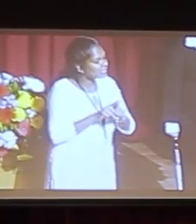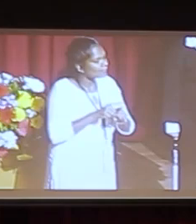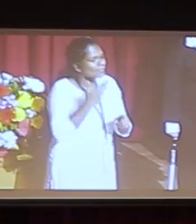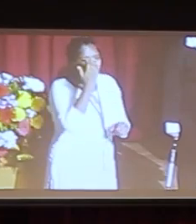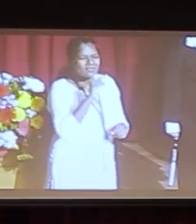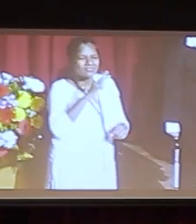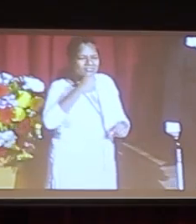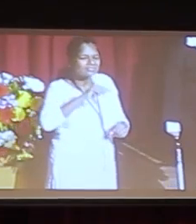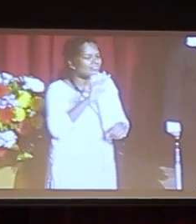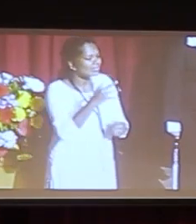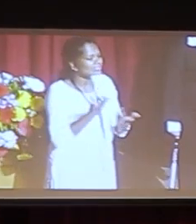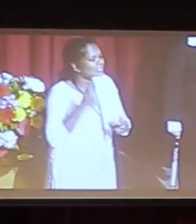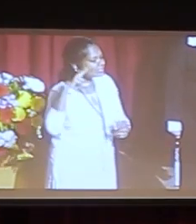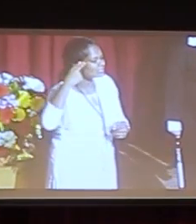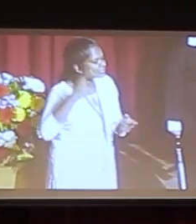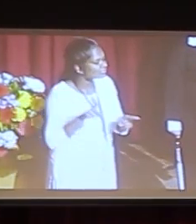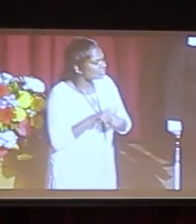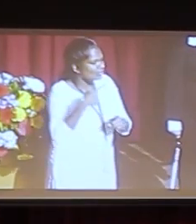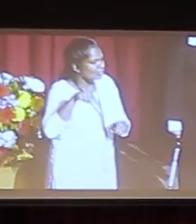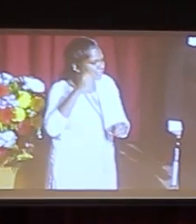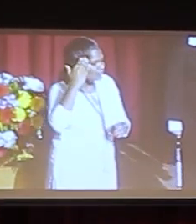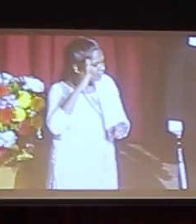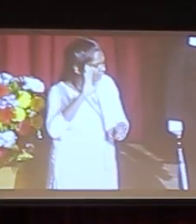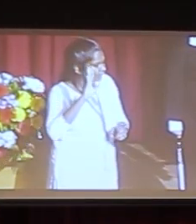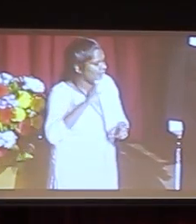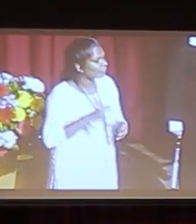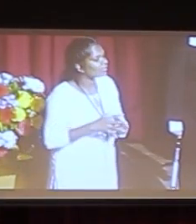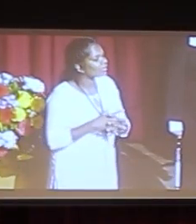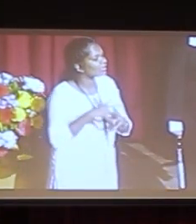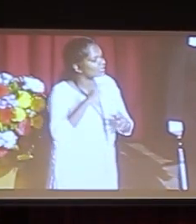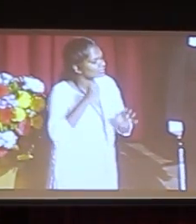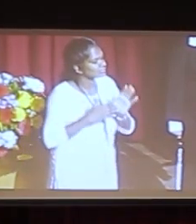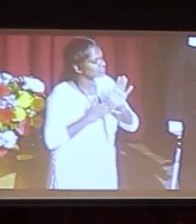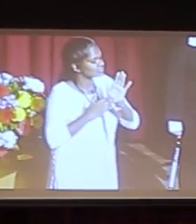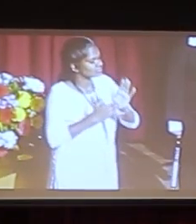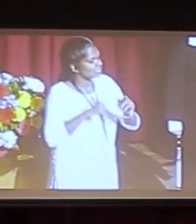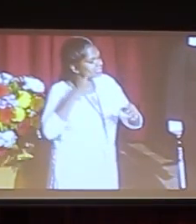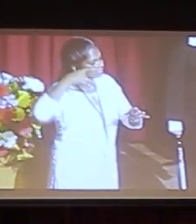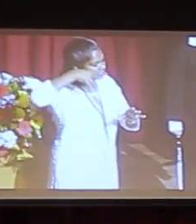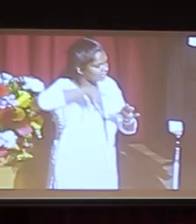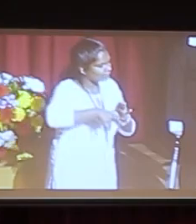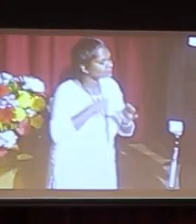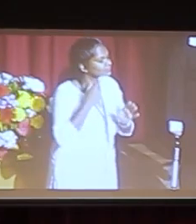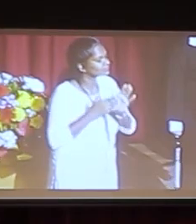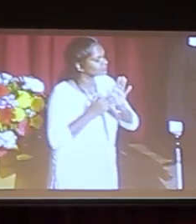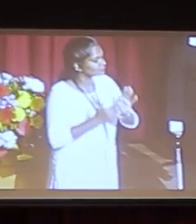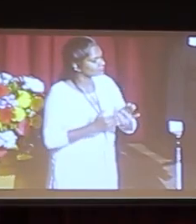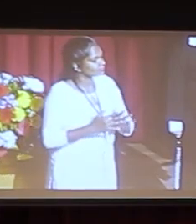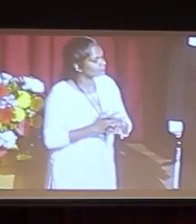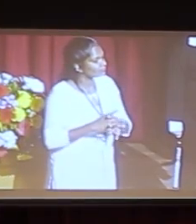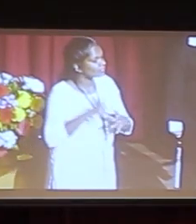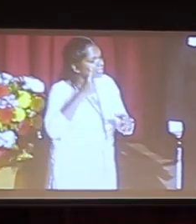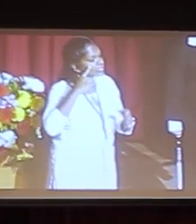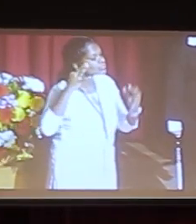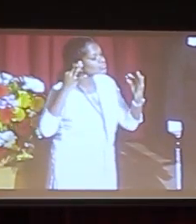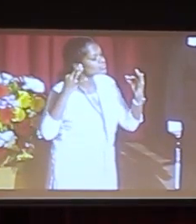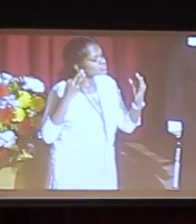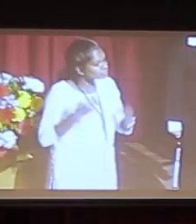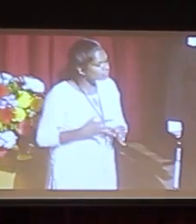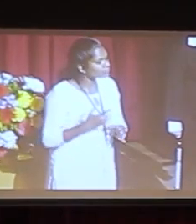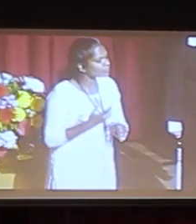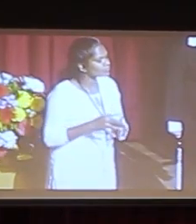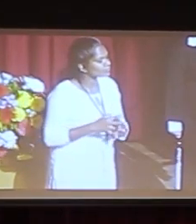this 4/5 m? The student might not know. So let us delve deeper. 4/5 in numerator